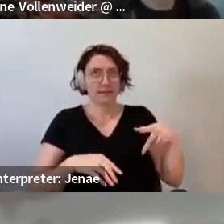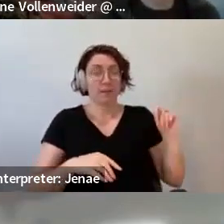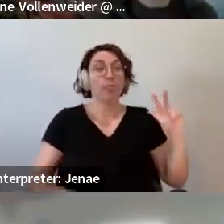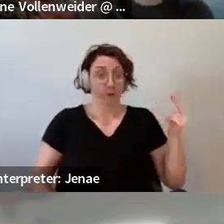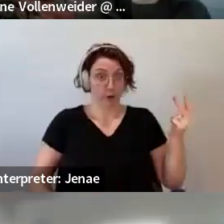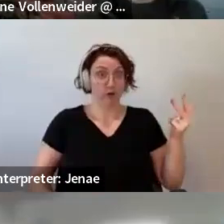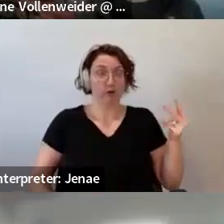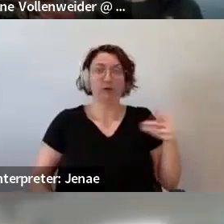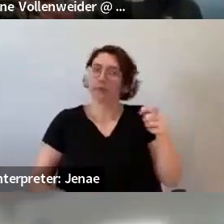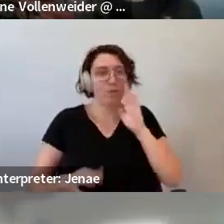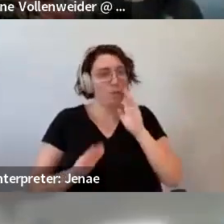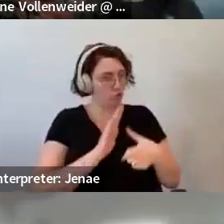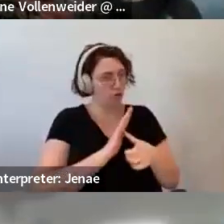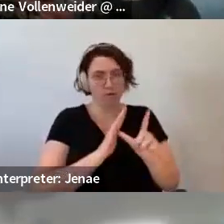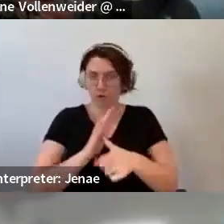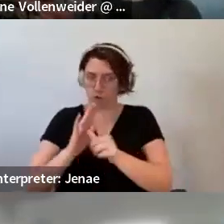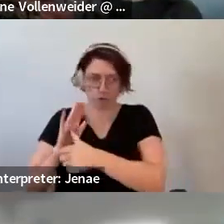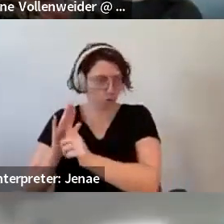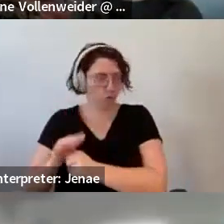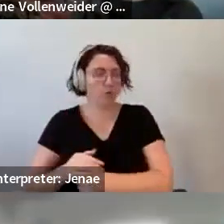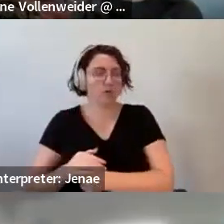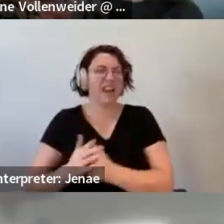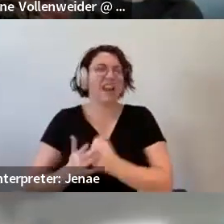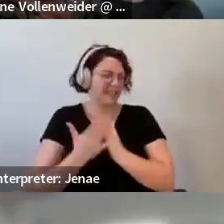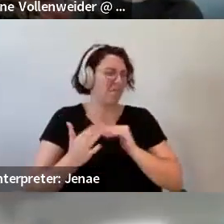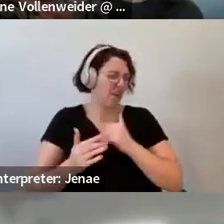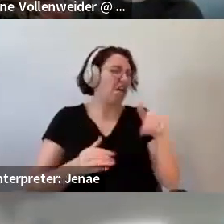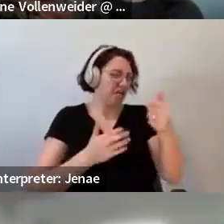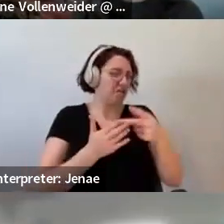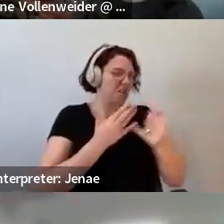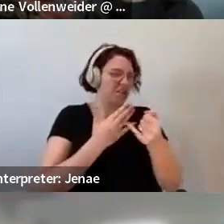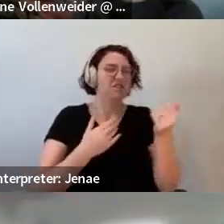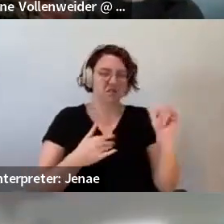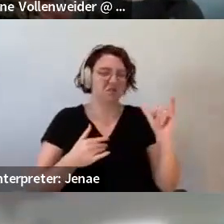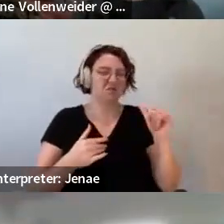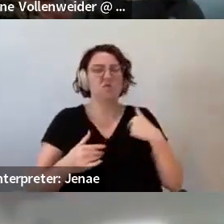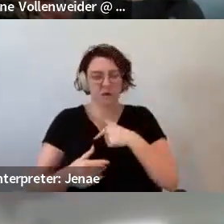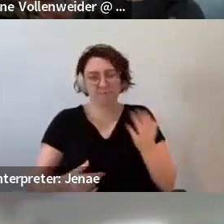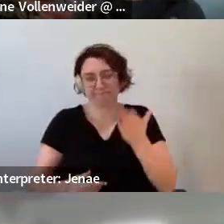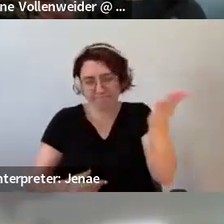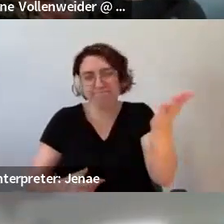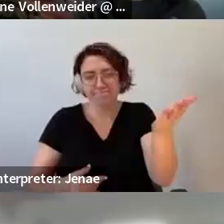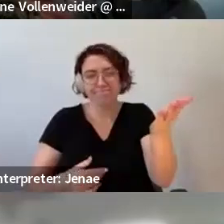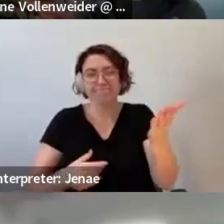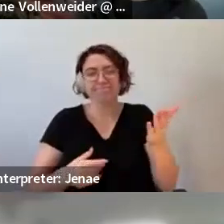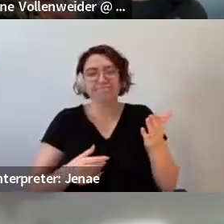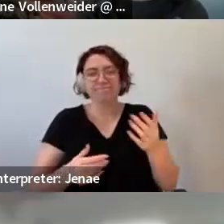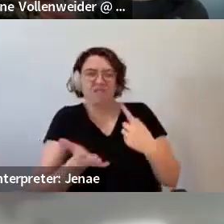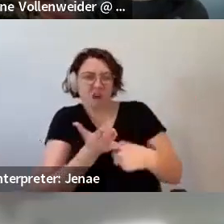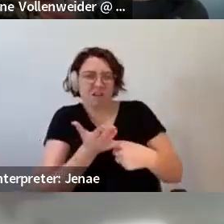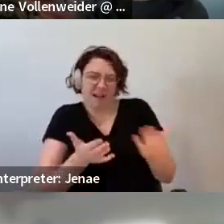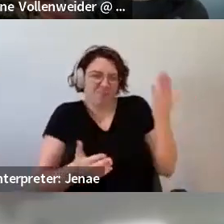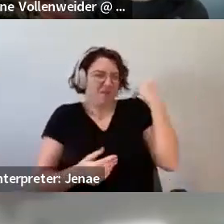be reviewing them along with some of our other projects that we've put forth that we've talked about with you in previous